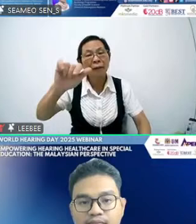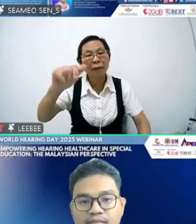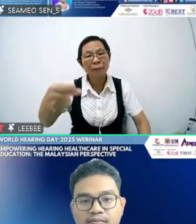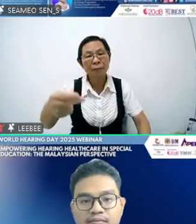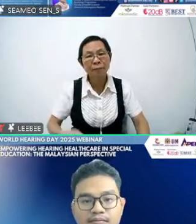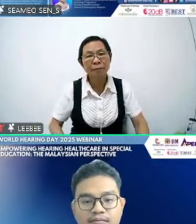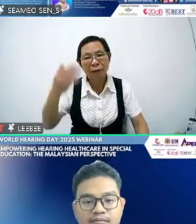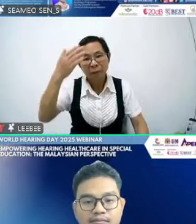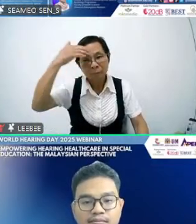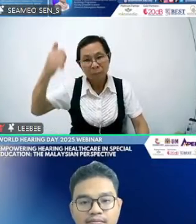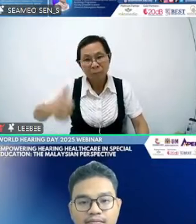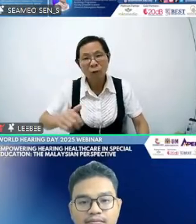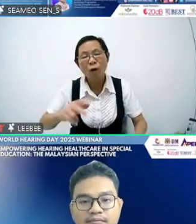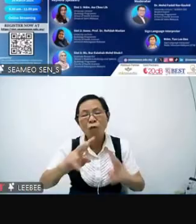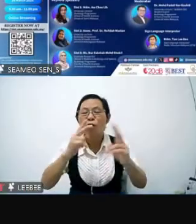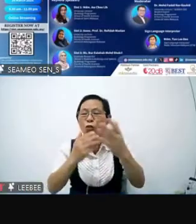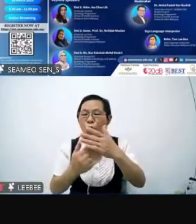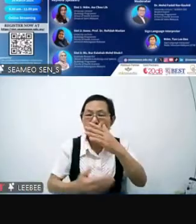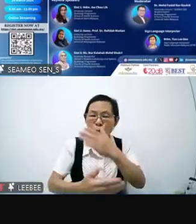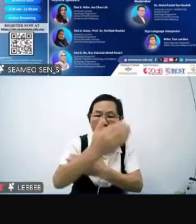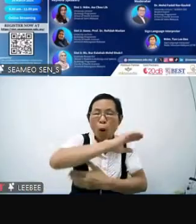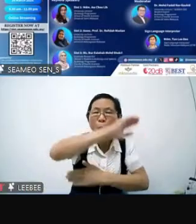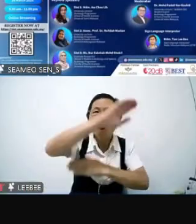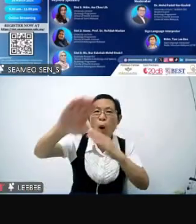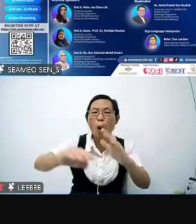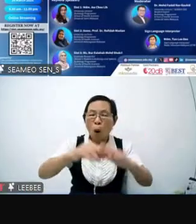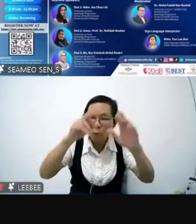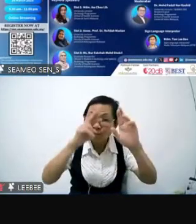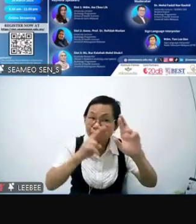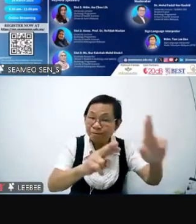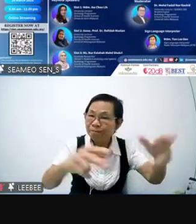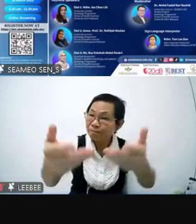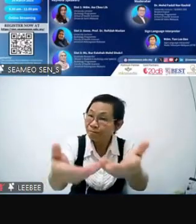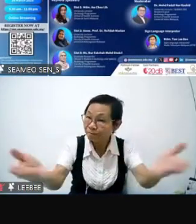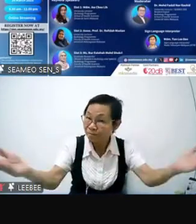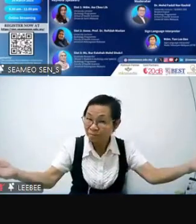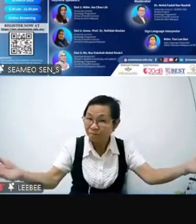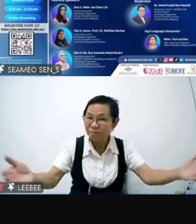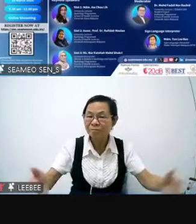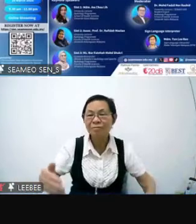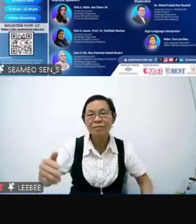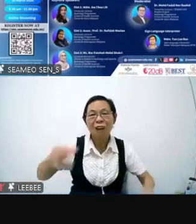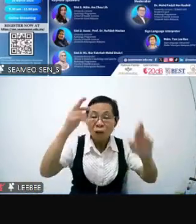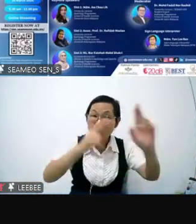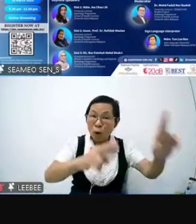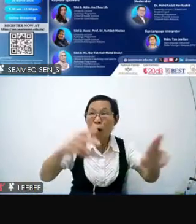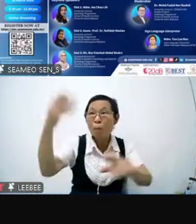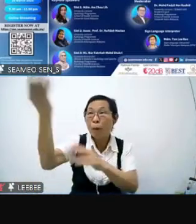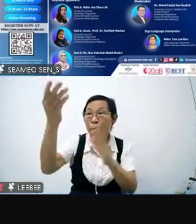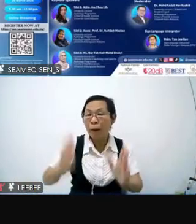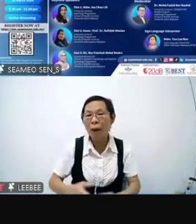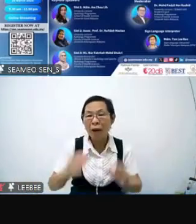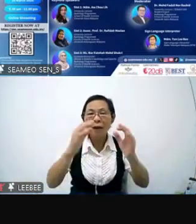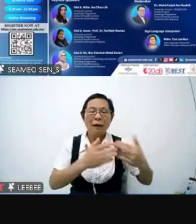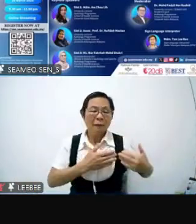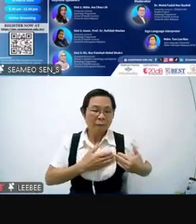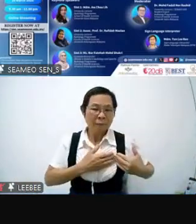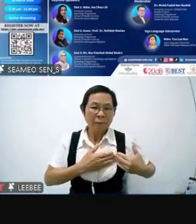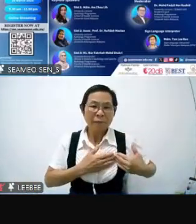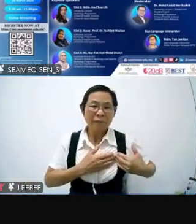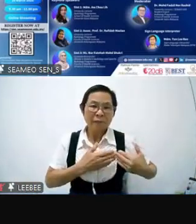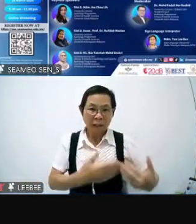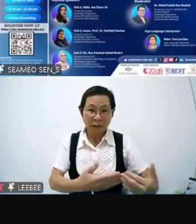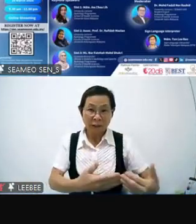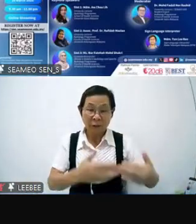Assalamualaikum and a very good morning to all the distinguished guests, esteemed speakers, dedicated educators and participants.